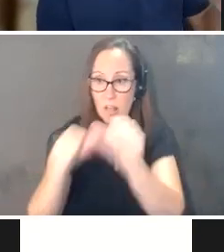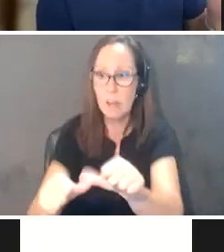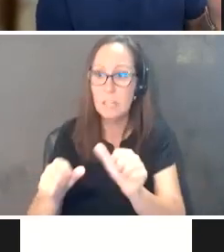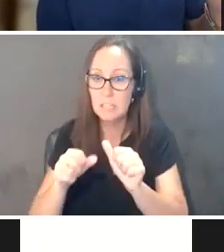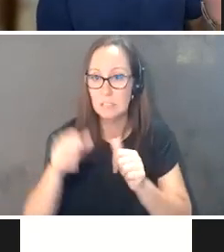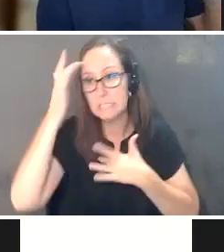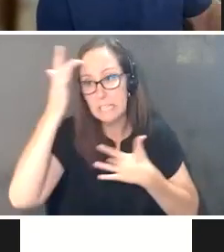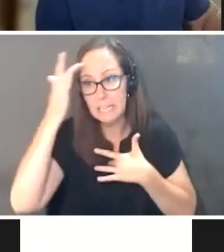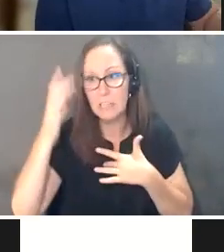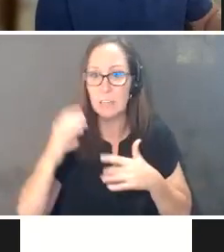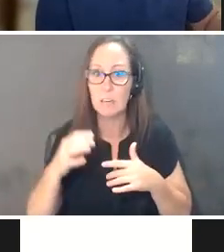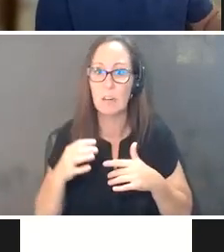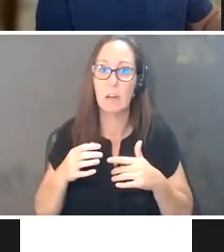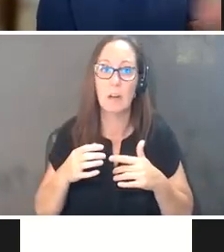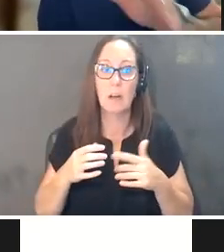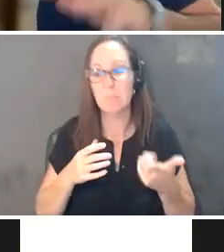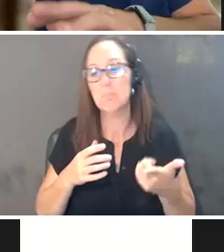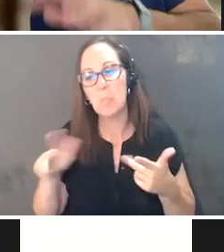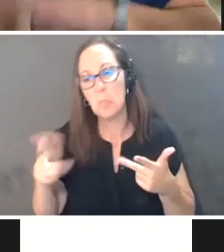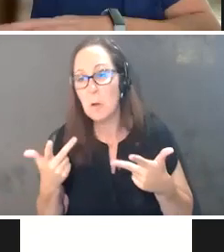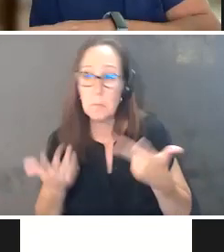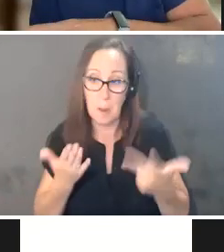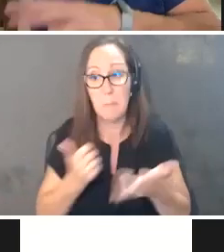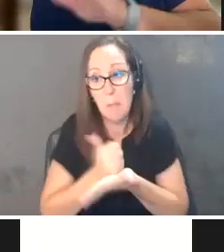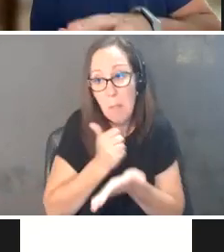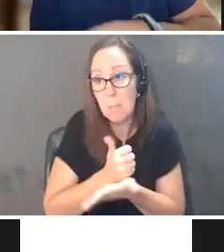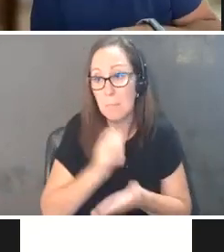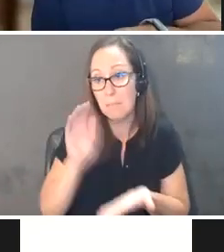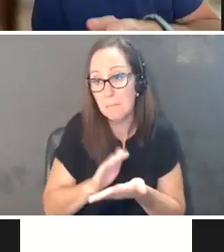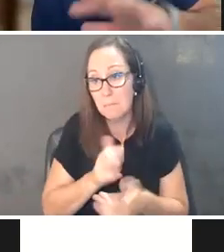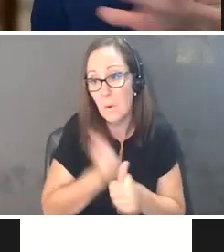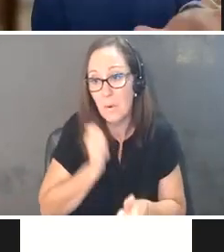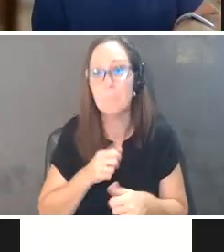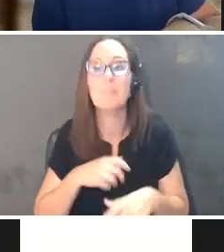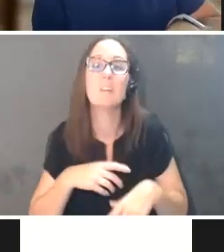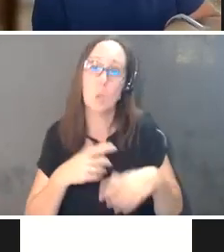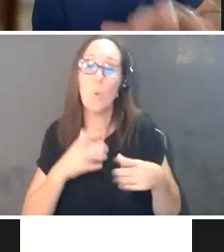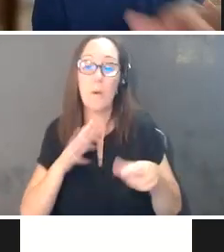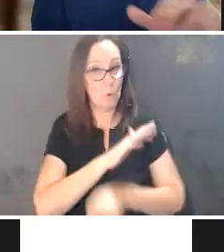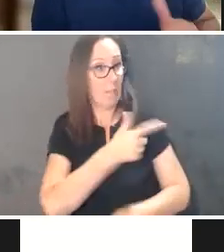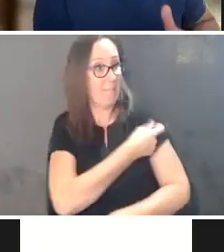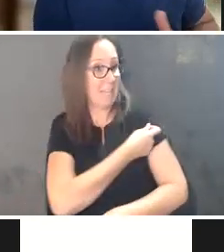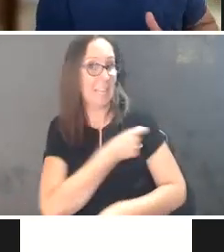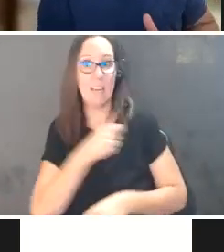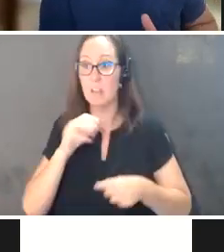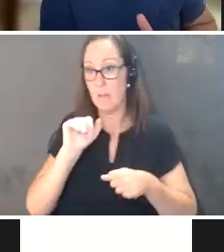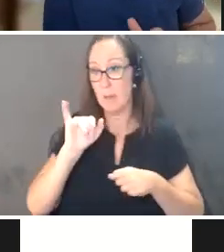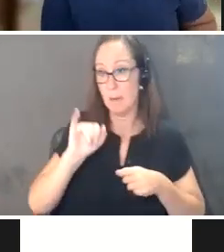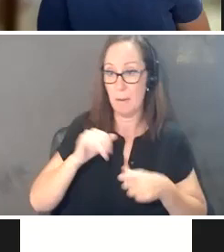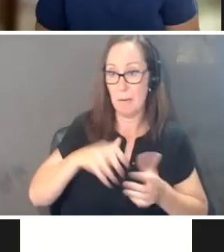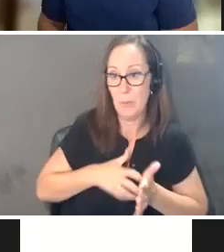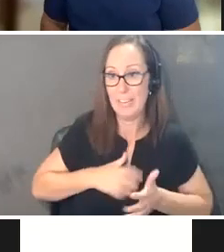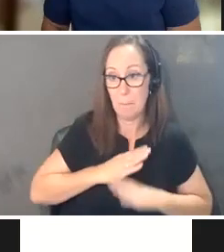right now, immunocompromised, you should be getting that third dose. If you're not immunocompromised, but you're fully vaccinated, you just have to wait and see. We're going to be getting answers very soon.